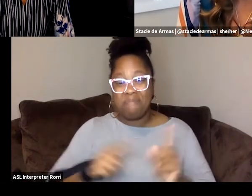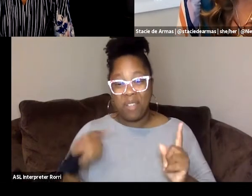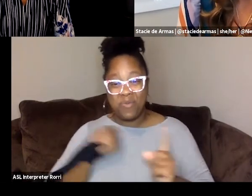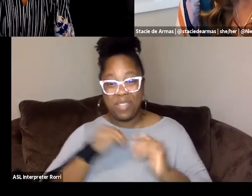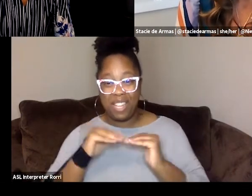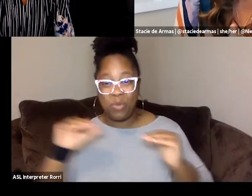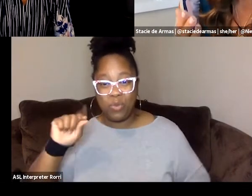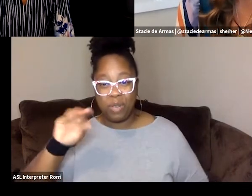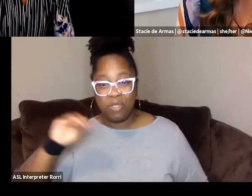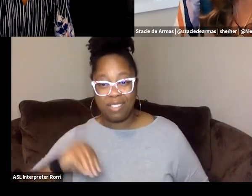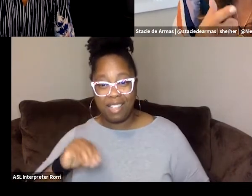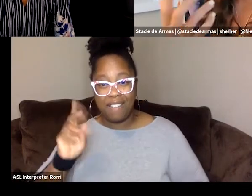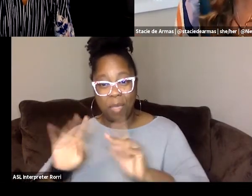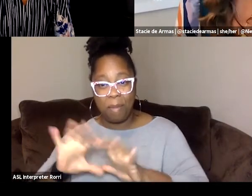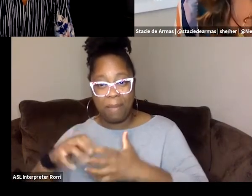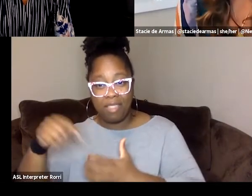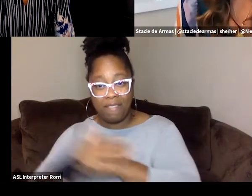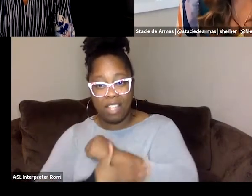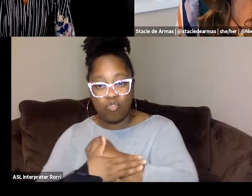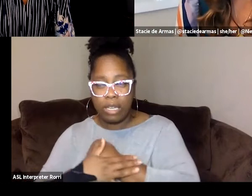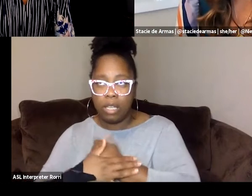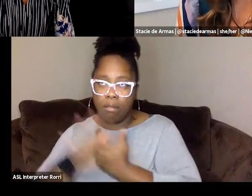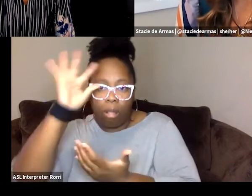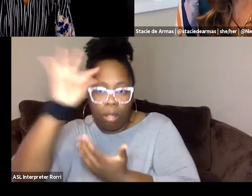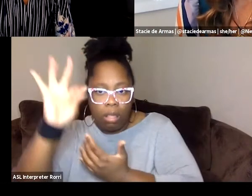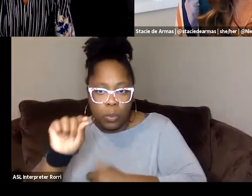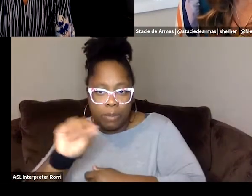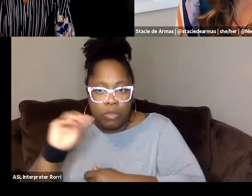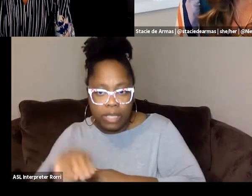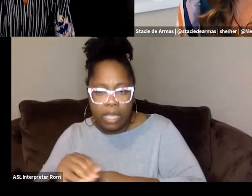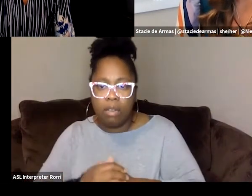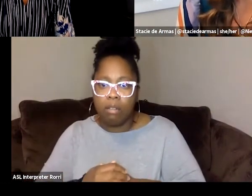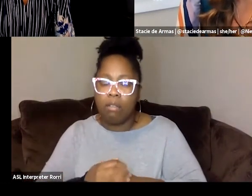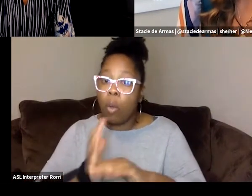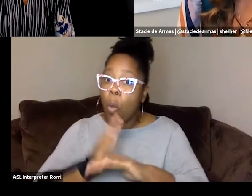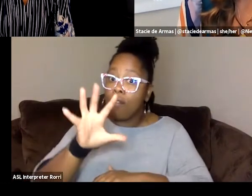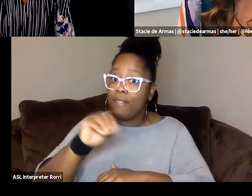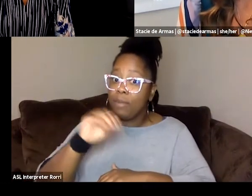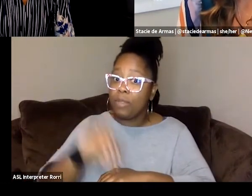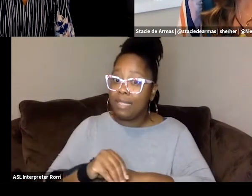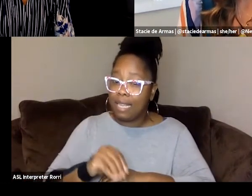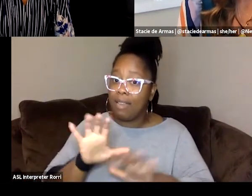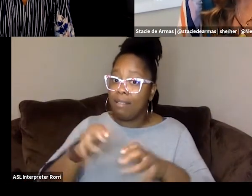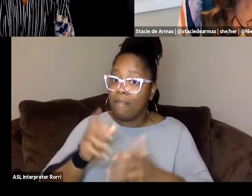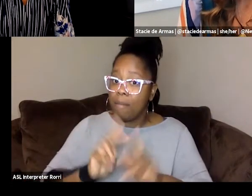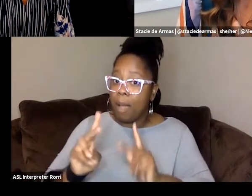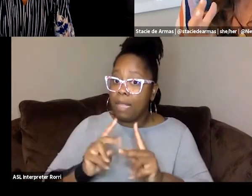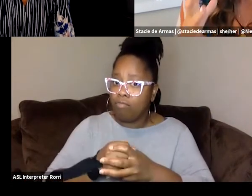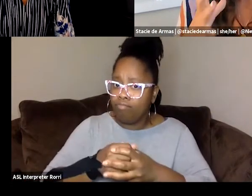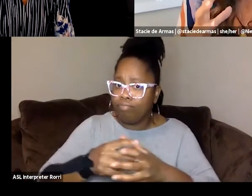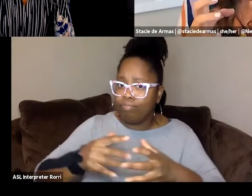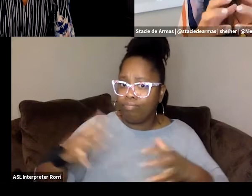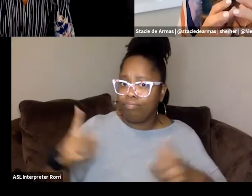of the country. And we also know nearly 20%. We know that more than 50% of the population growth over the past 5 years